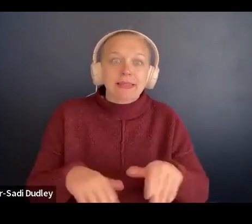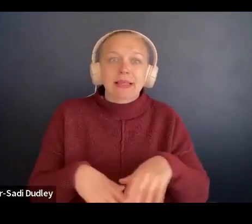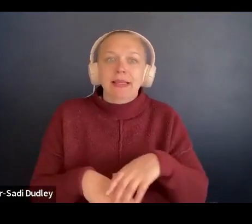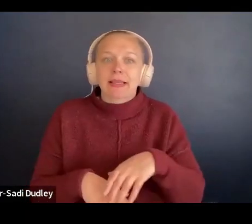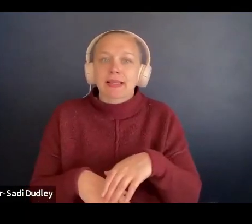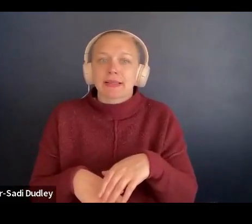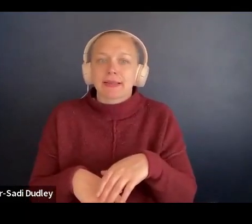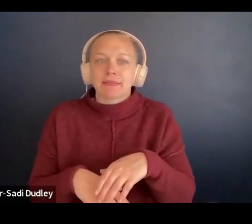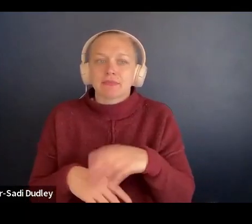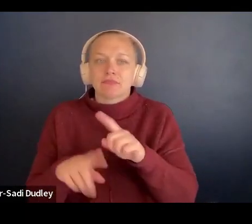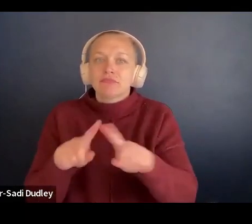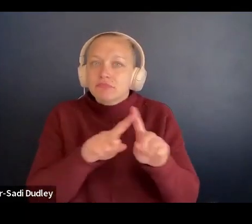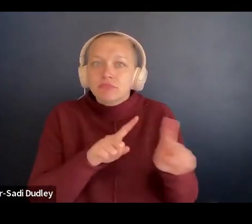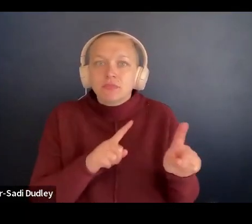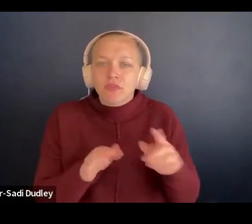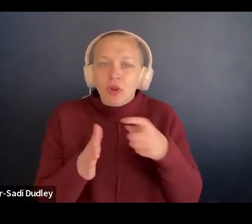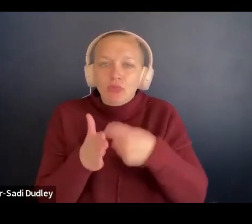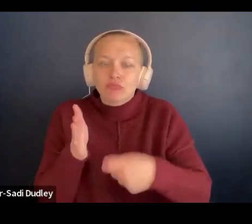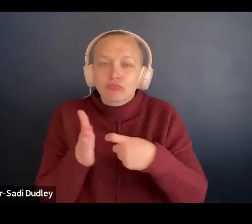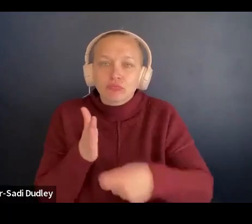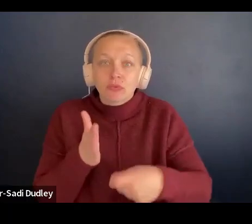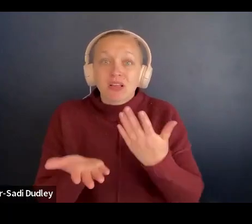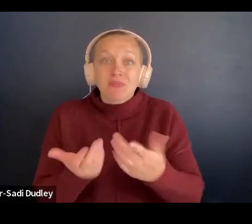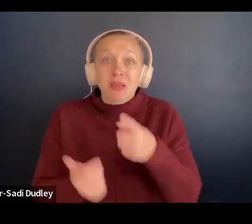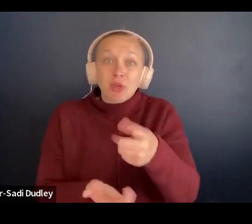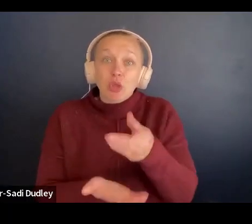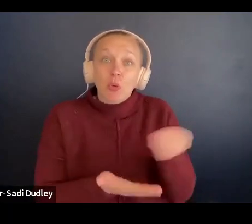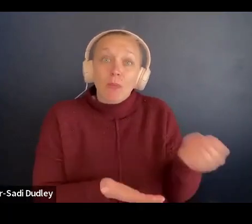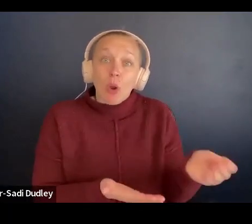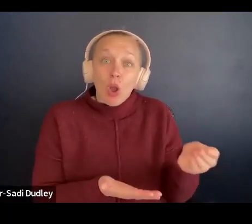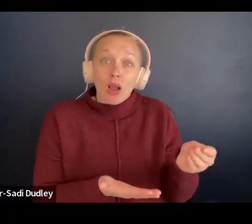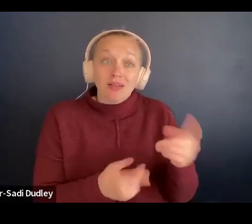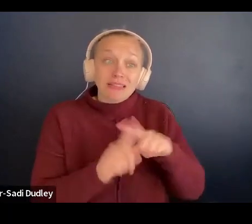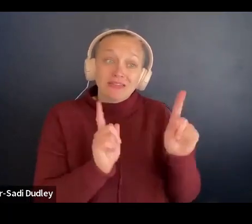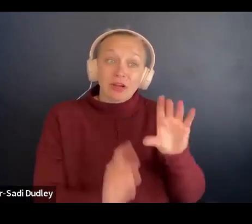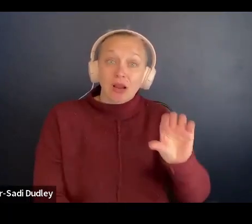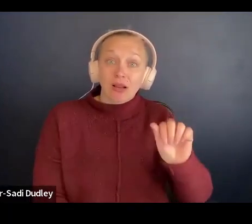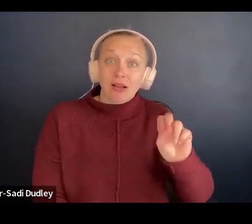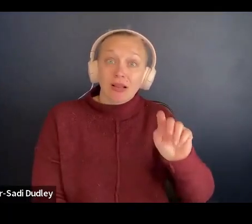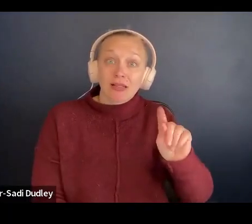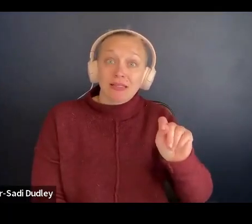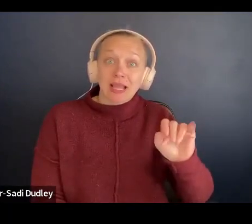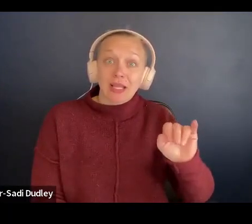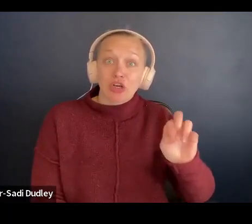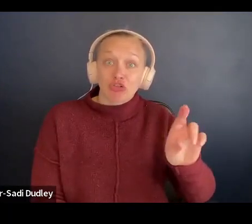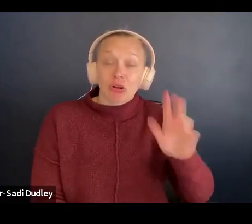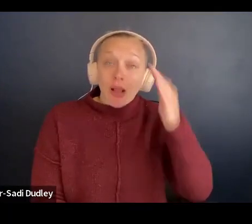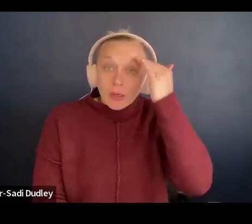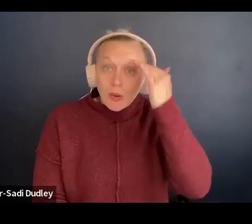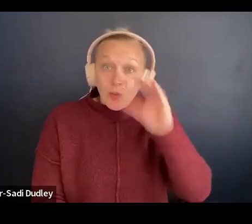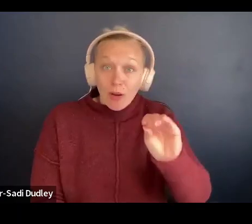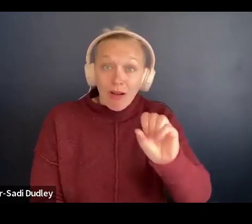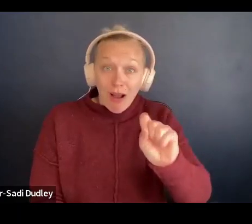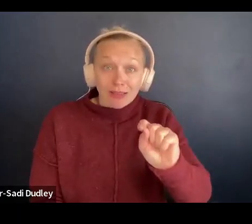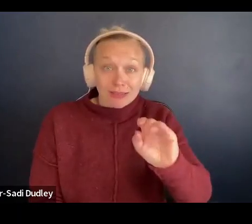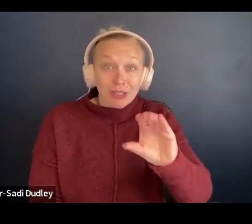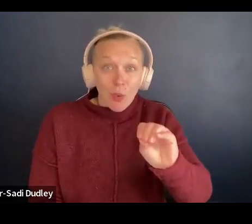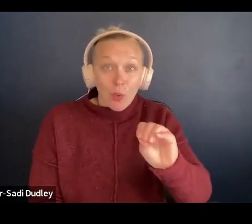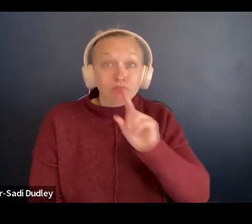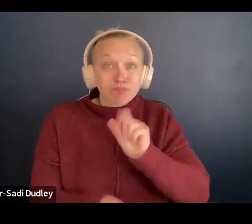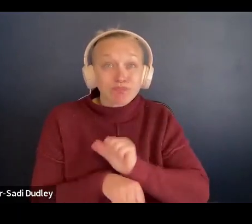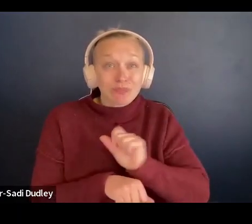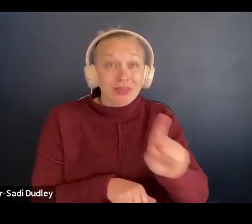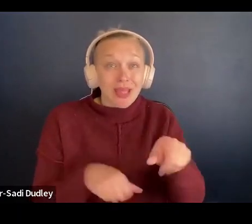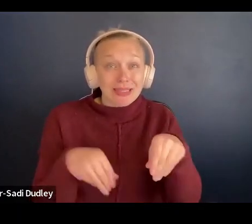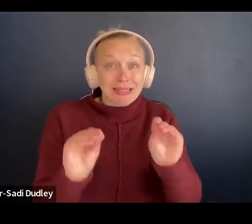And you can use an alternate container that you purchase outside of the funeral home. So I know Costco, believe it or not, sells